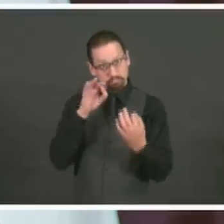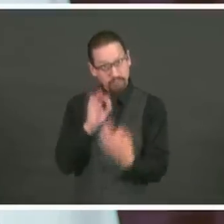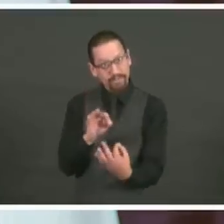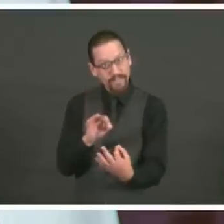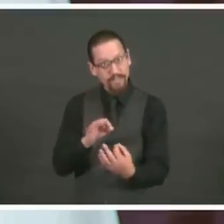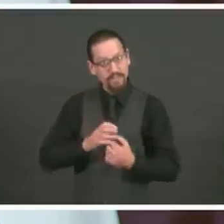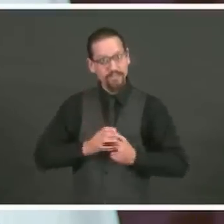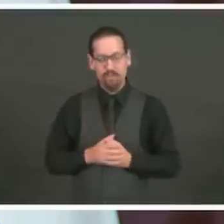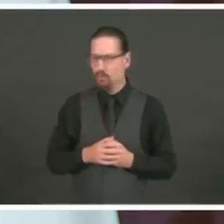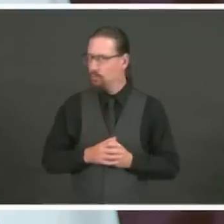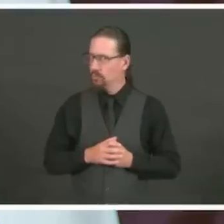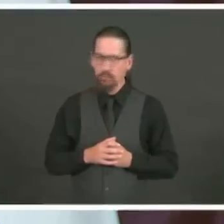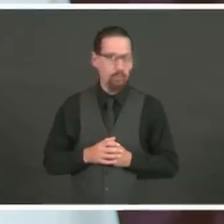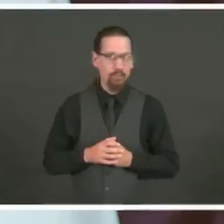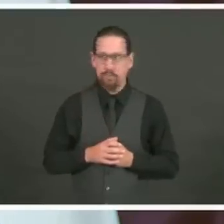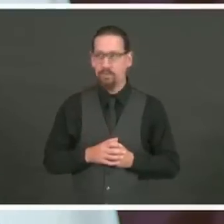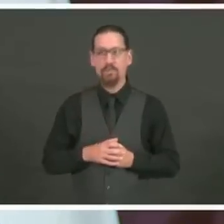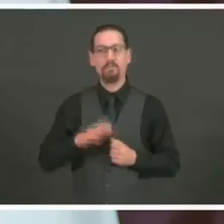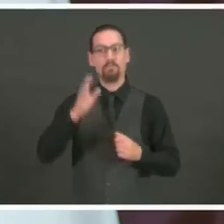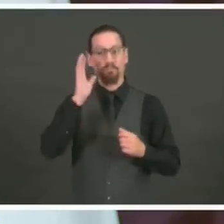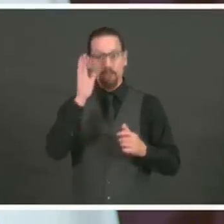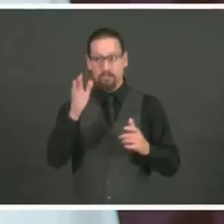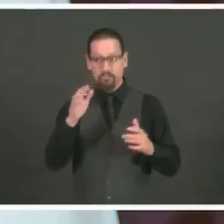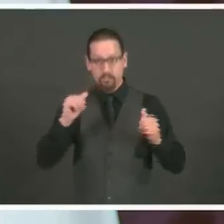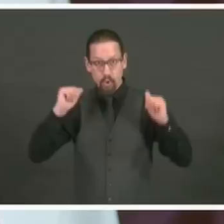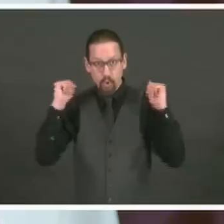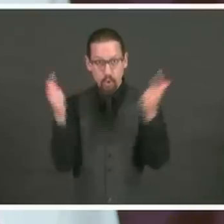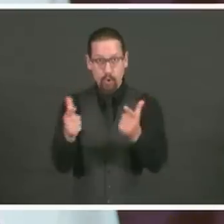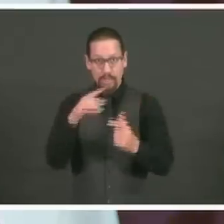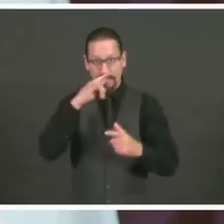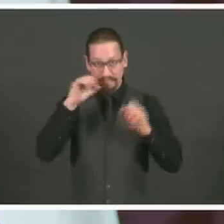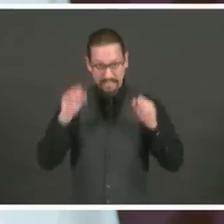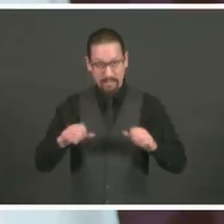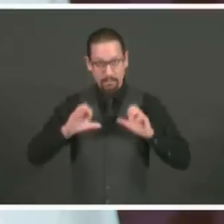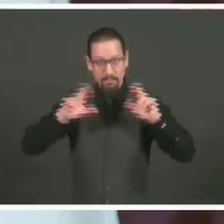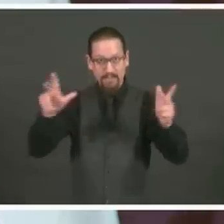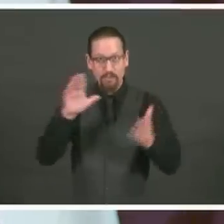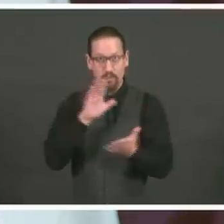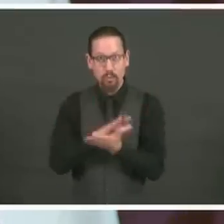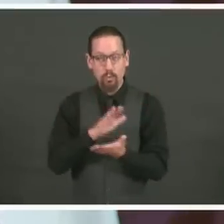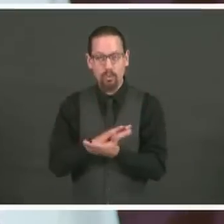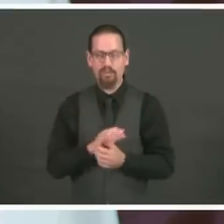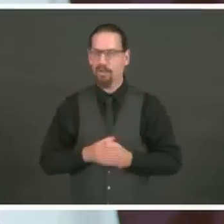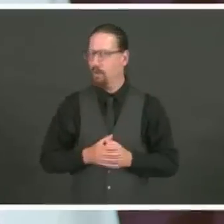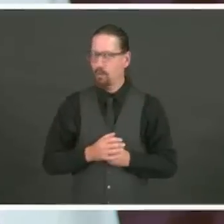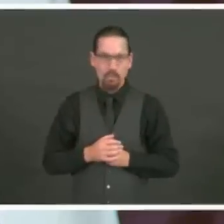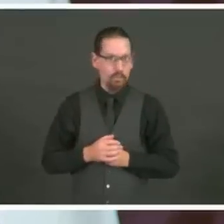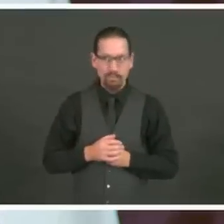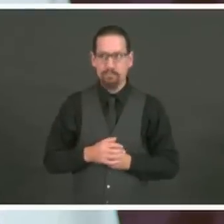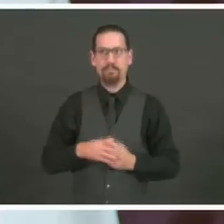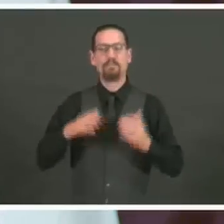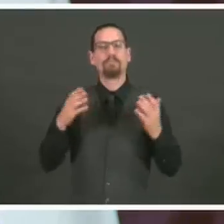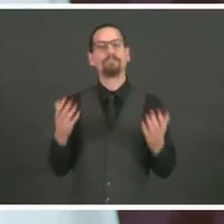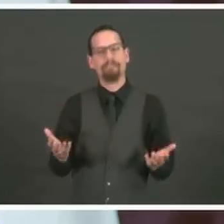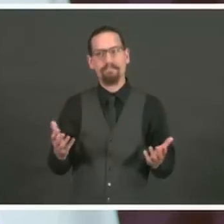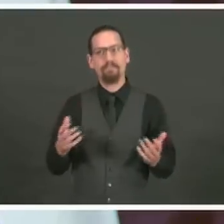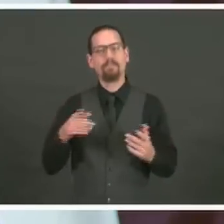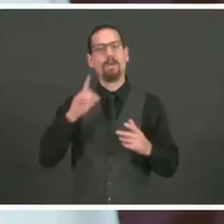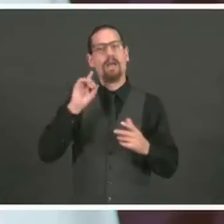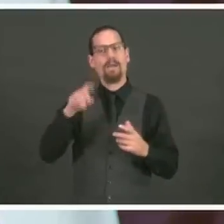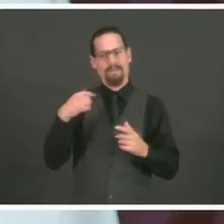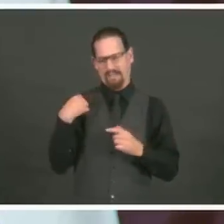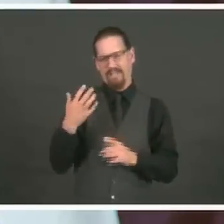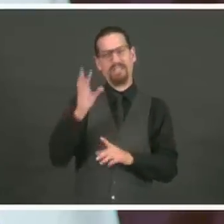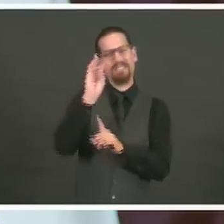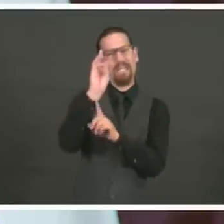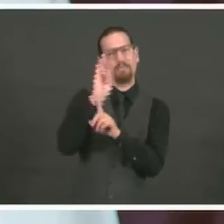able to or want to go to school. I'm saying I have learned over the past 6 months